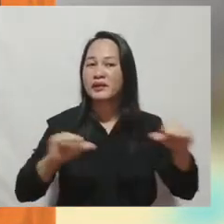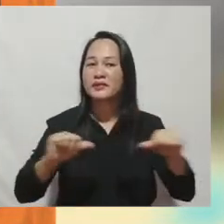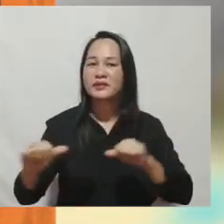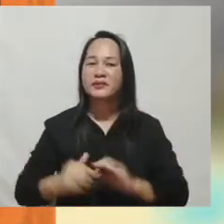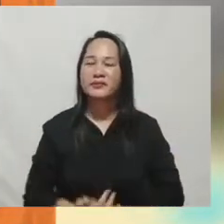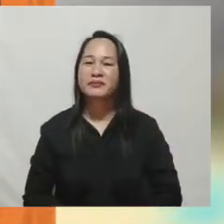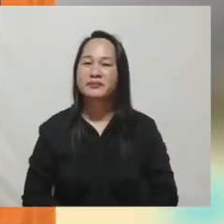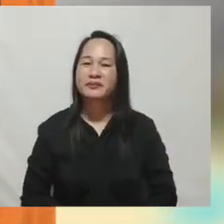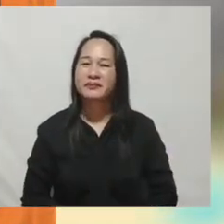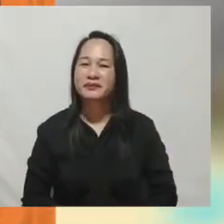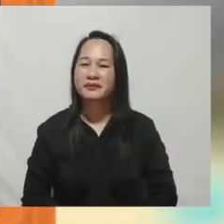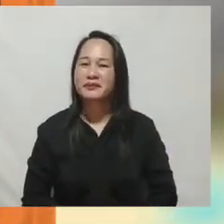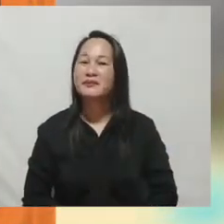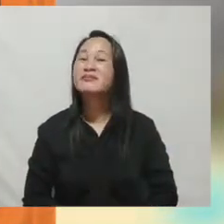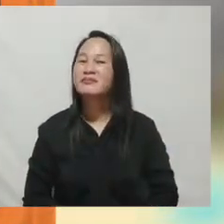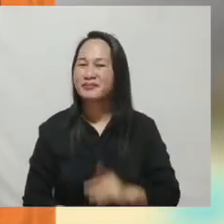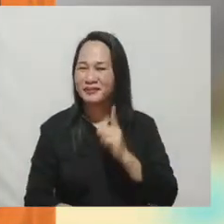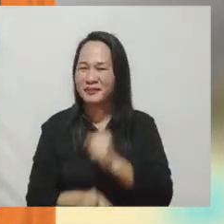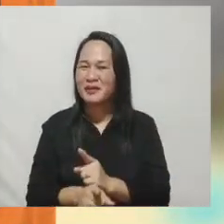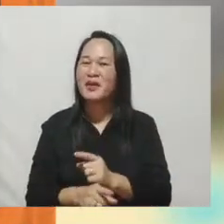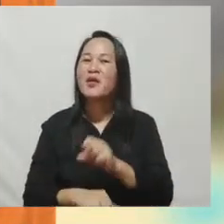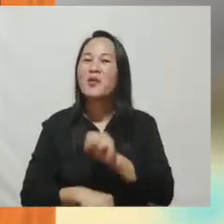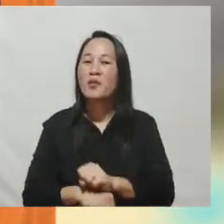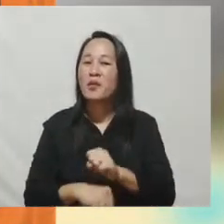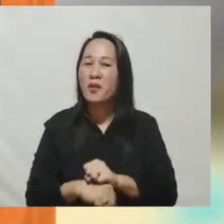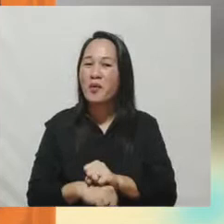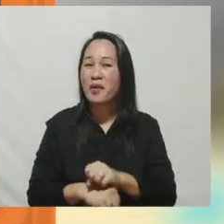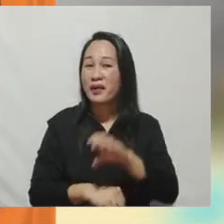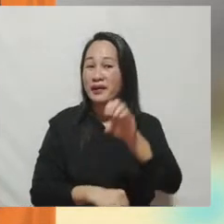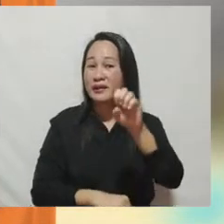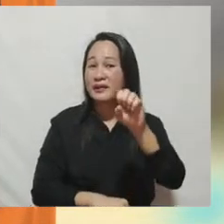Nice work! Stare is correct.